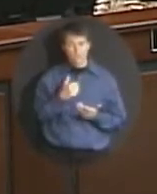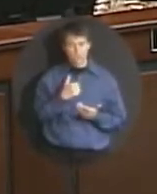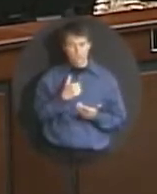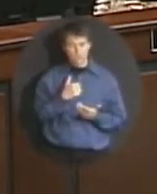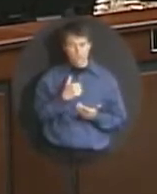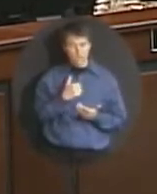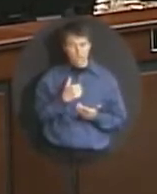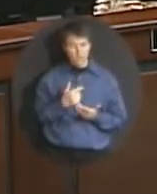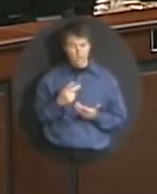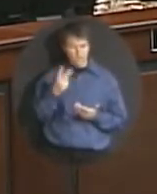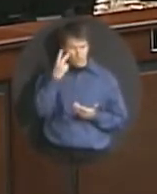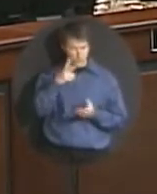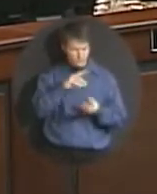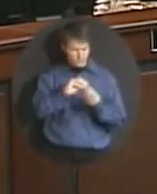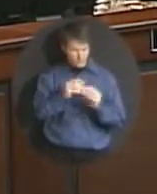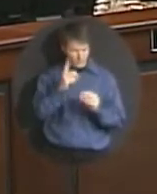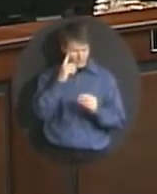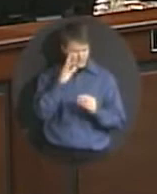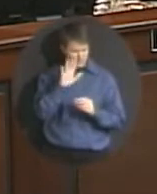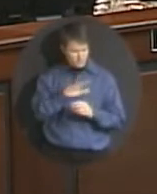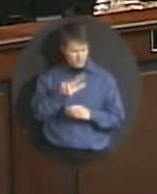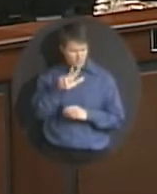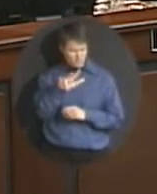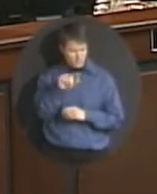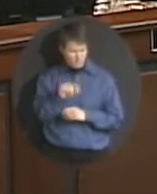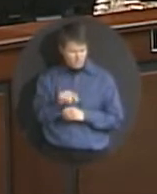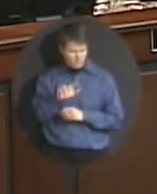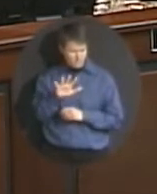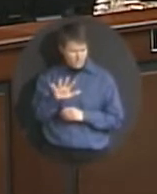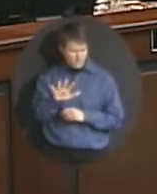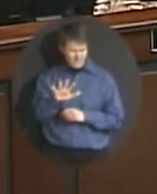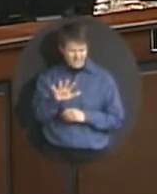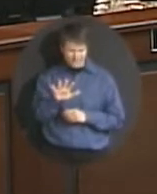at the number, which I believe is it 3.5